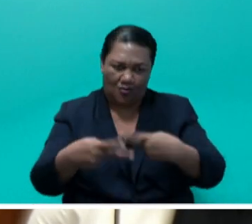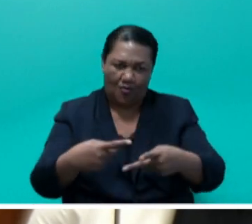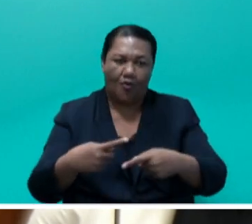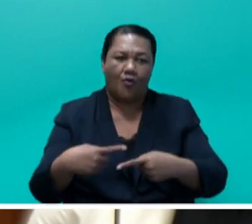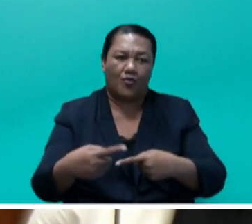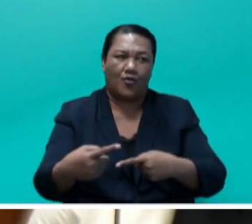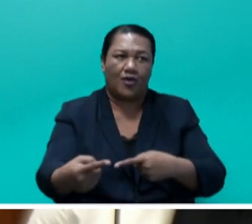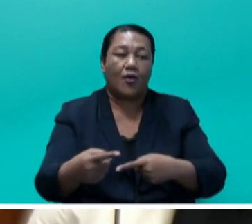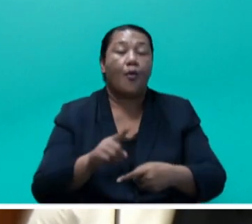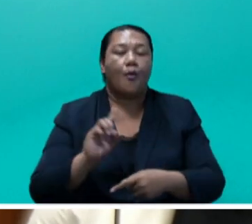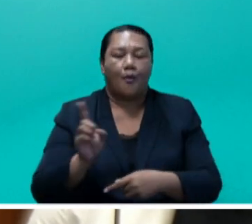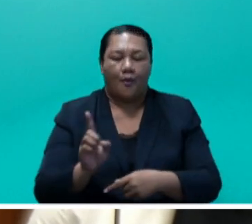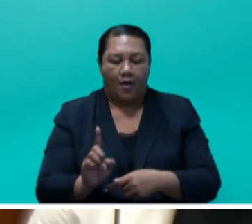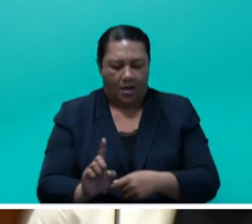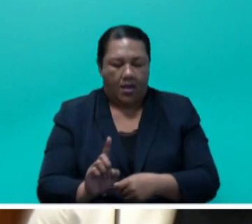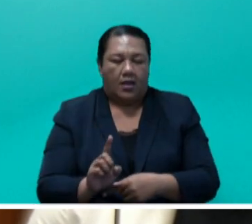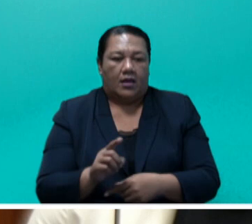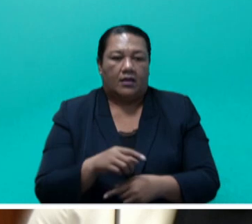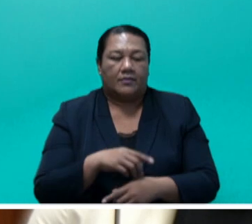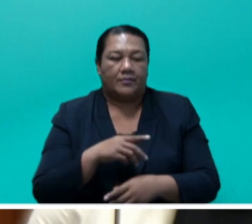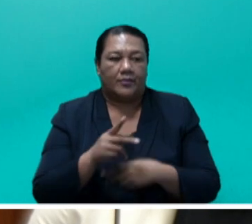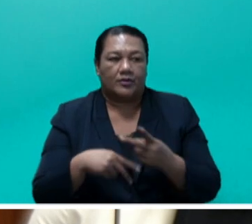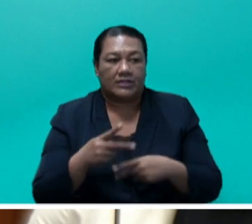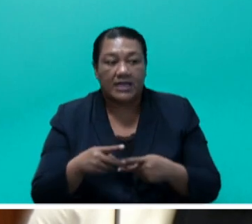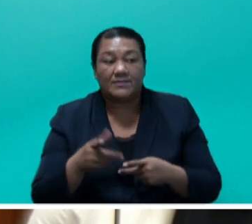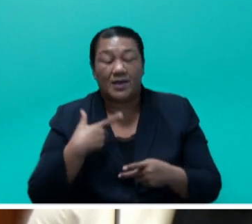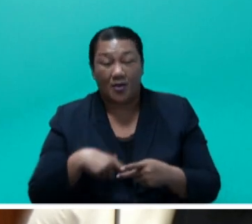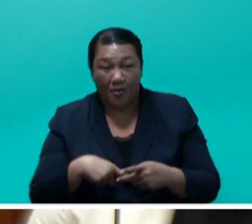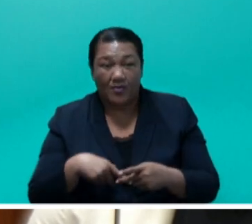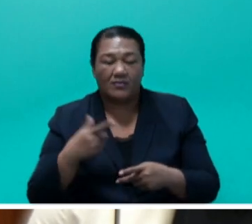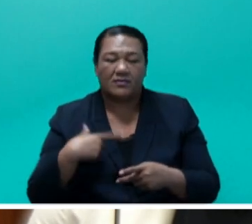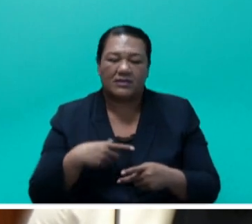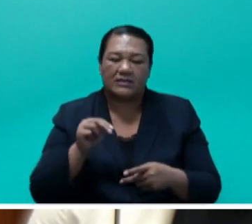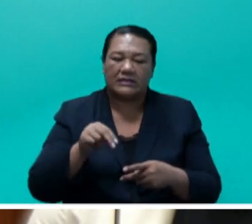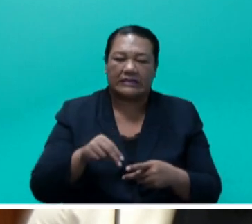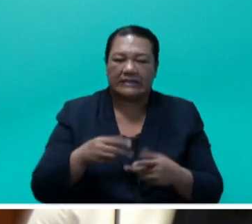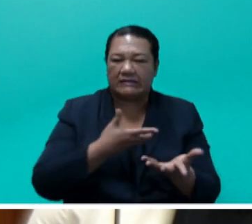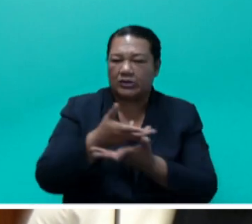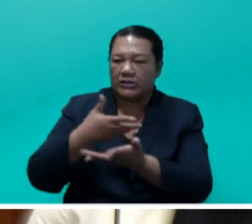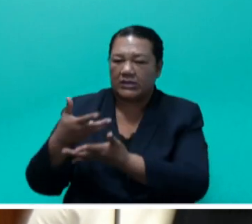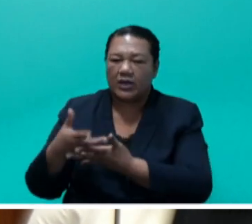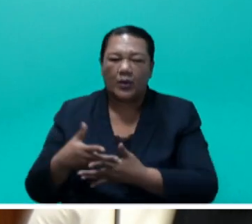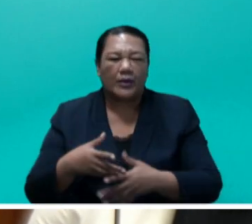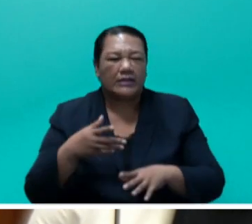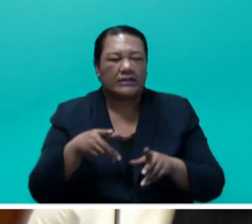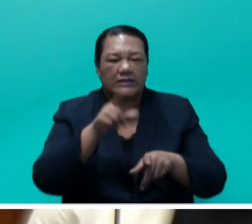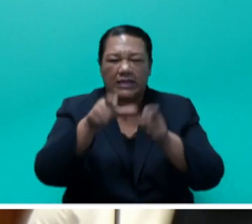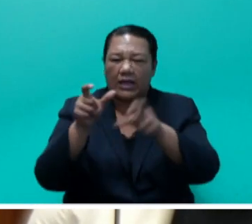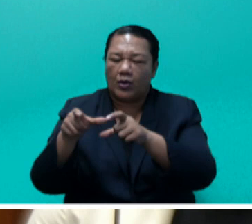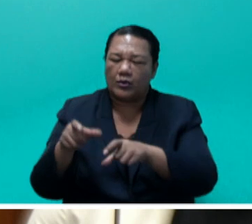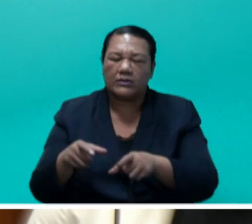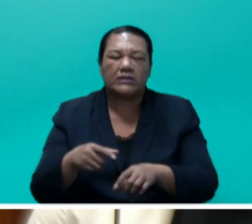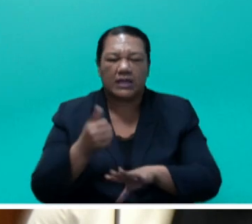effort and require wide consultation with stakeholders, including the government agencies. So we have started